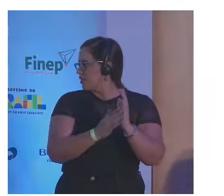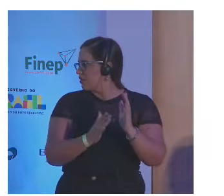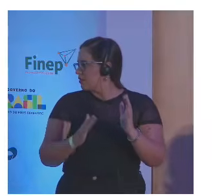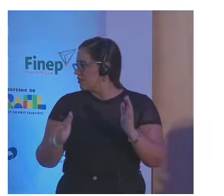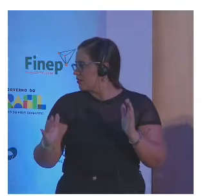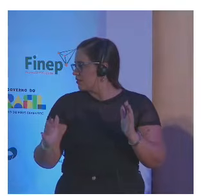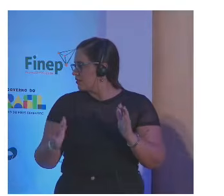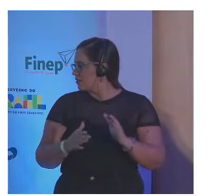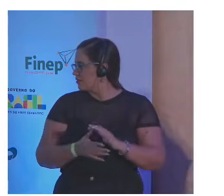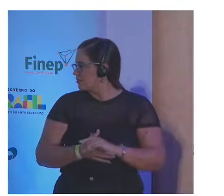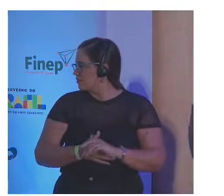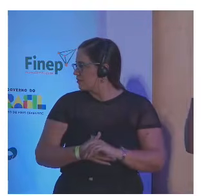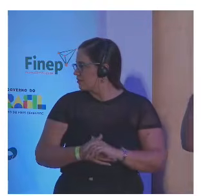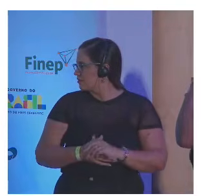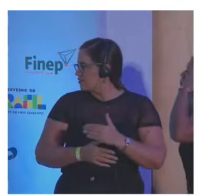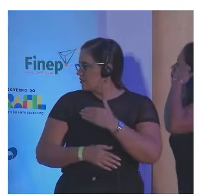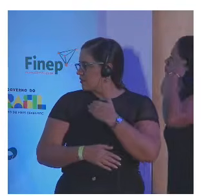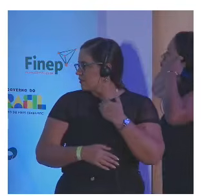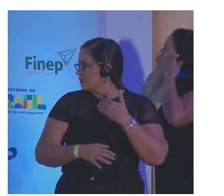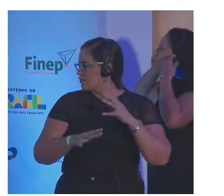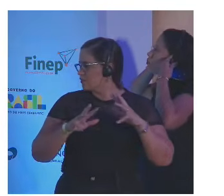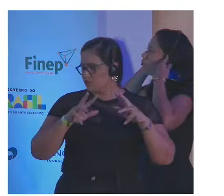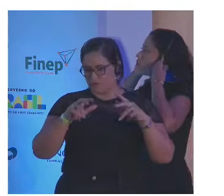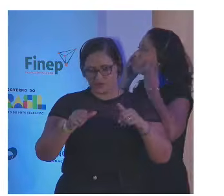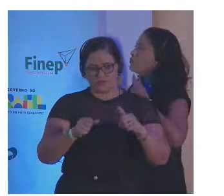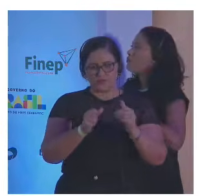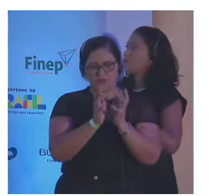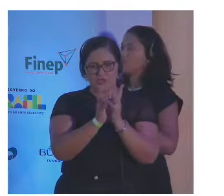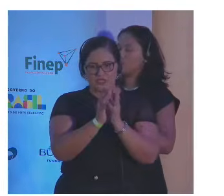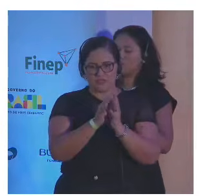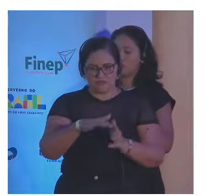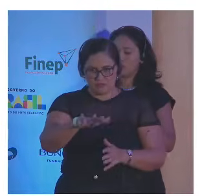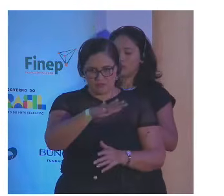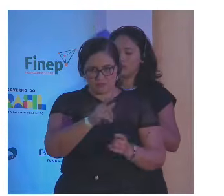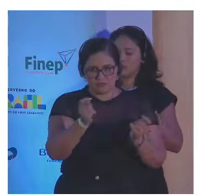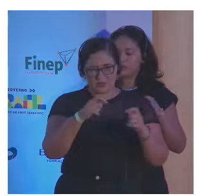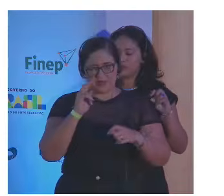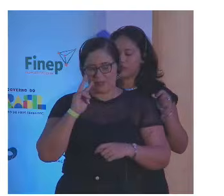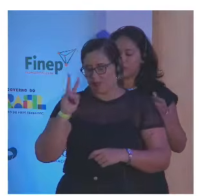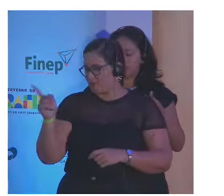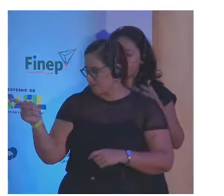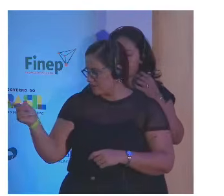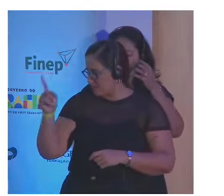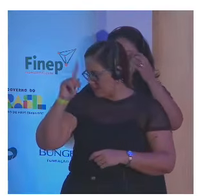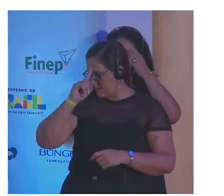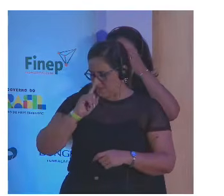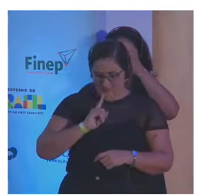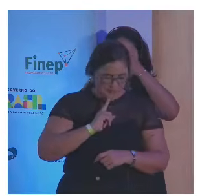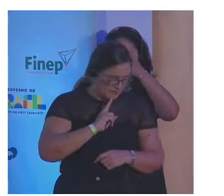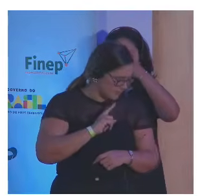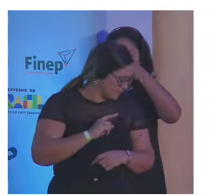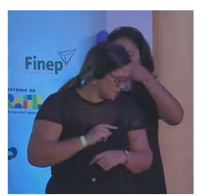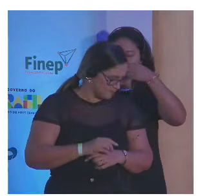reef. And you can see here an image before bleaching